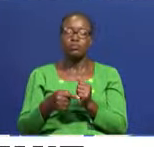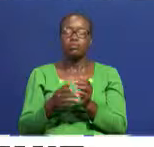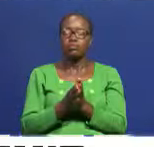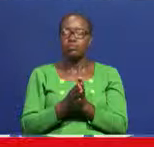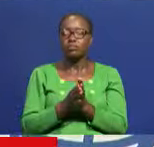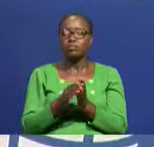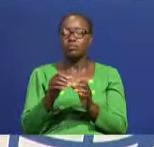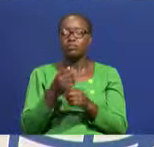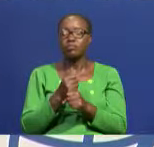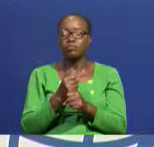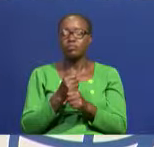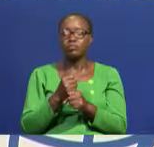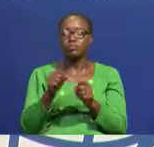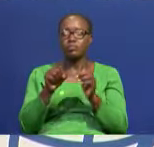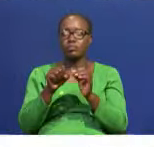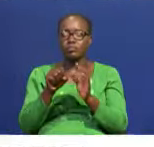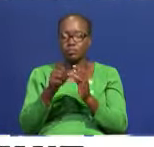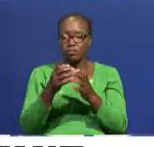stakeholders over 2 years.